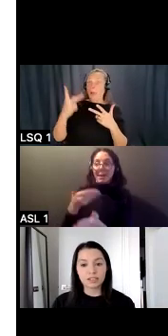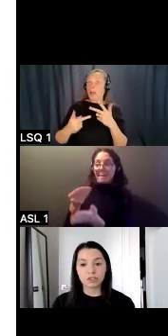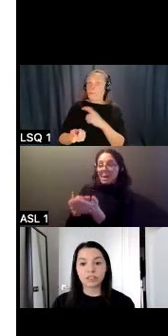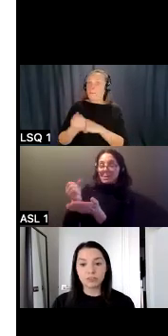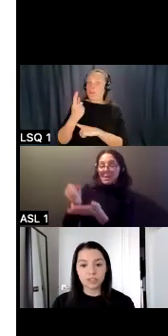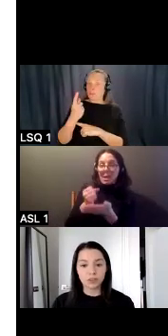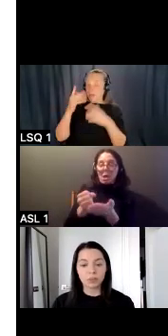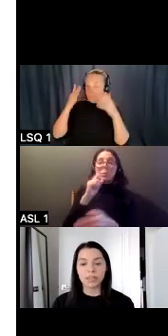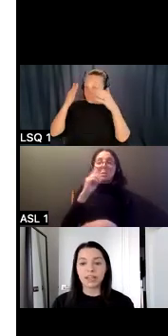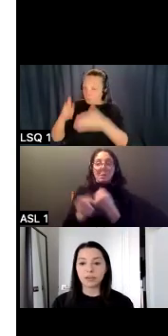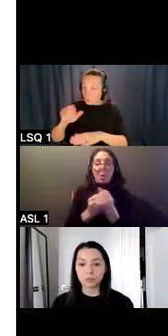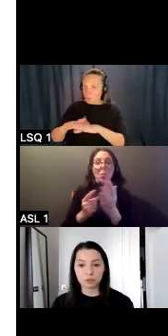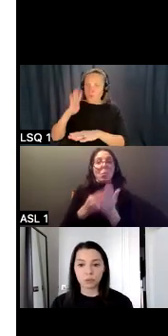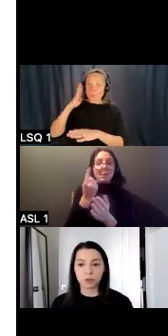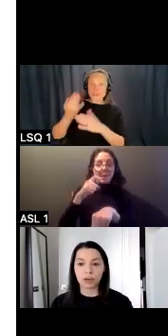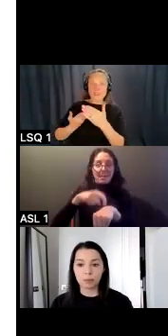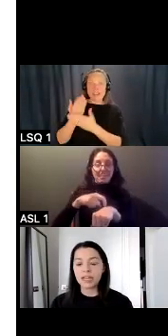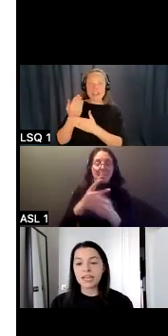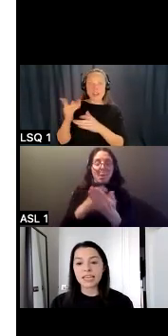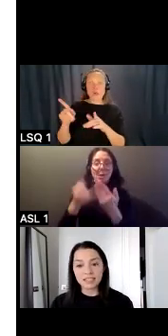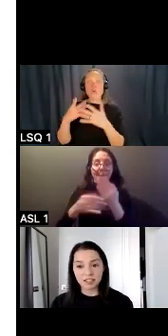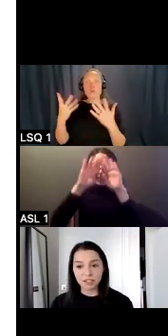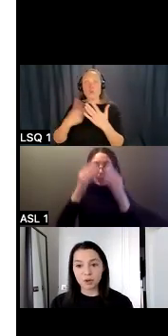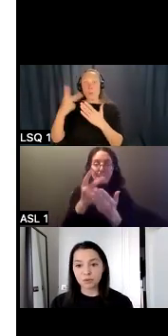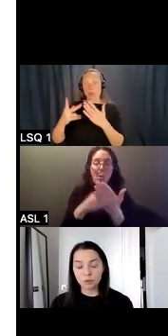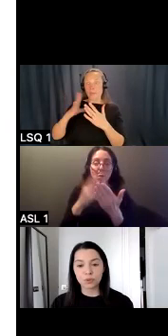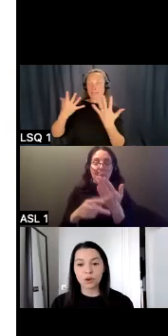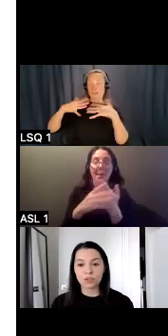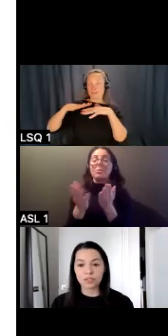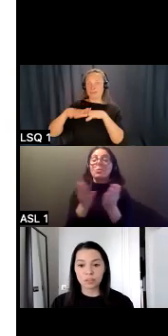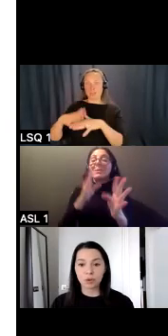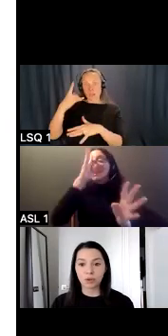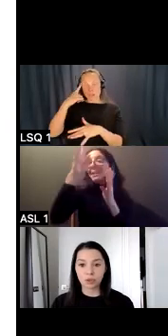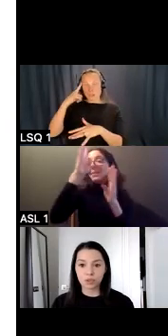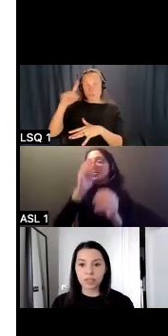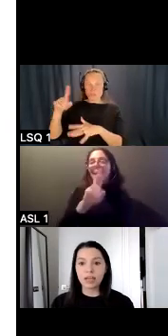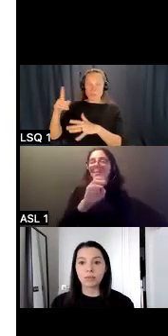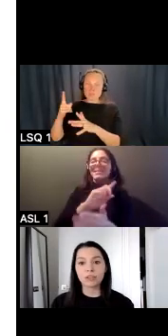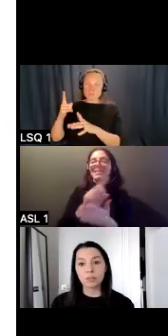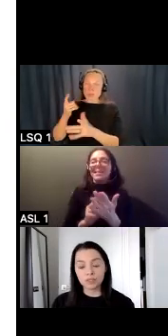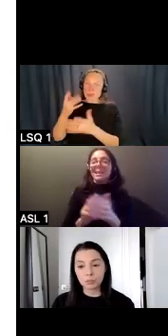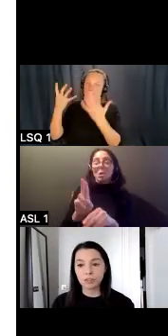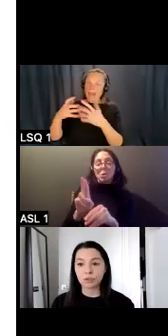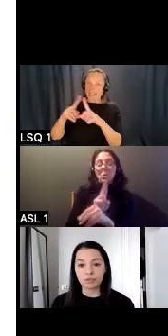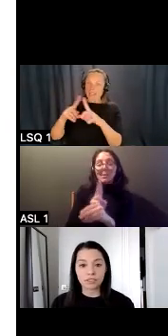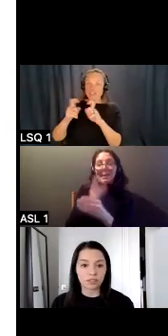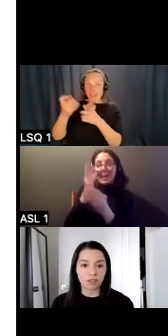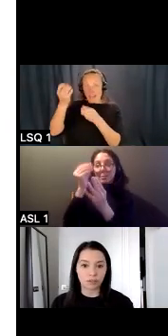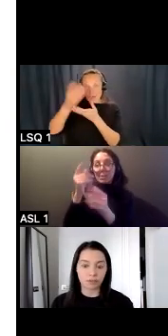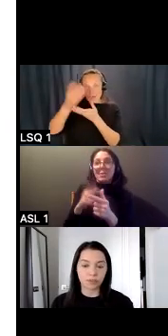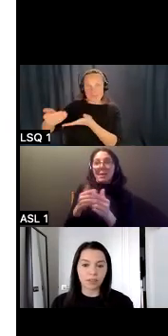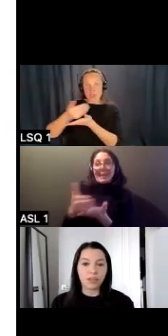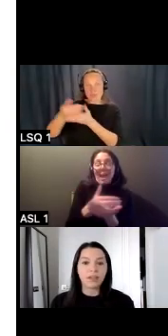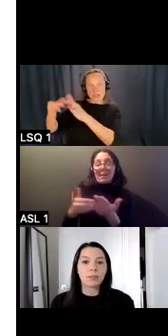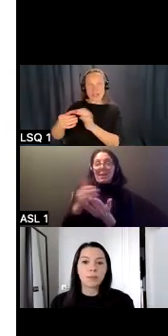one-time projects primarily focused on program and service innovations and redesigned using information gained during